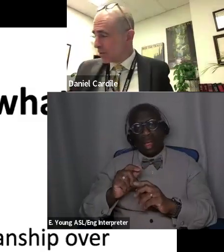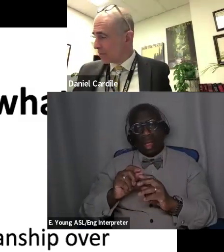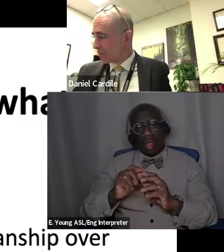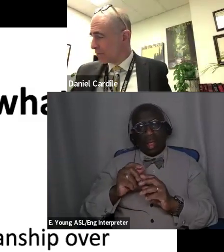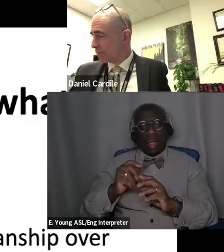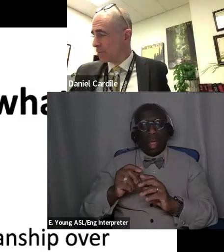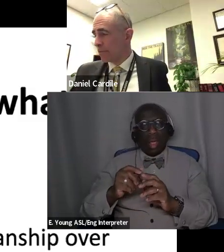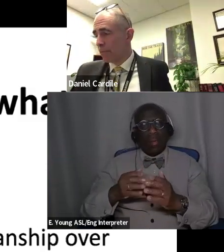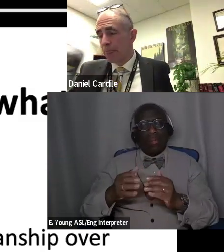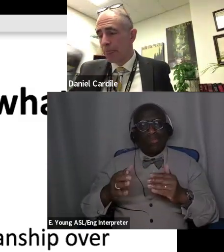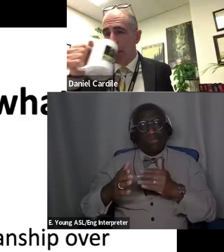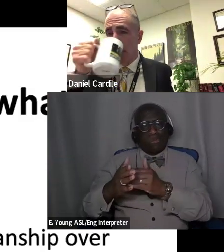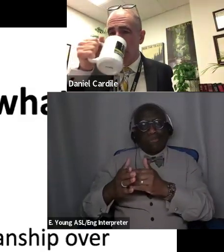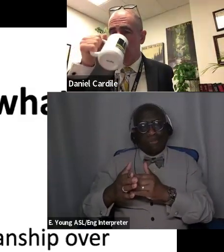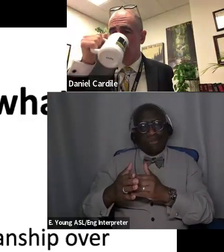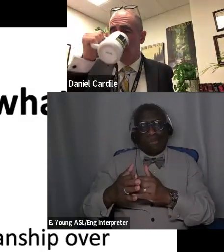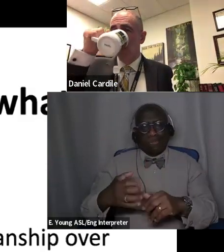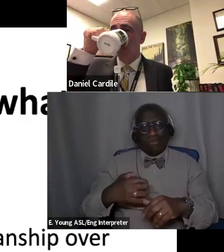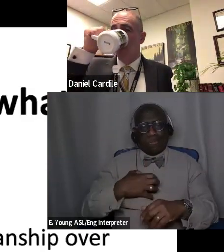Next slide, please.